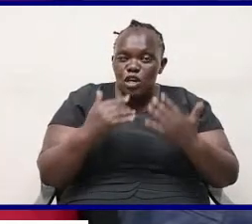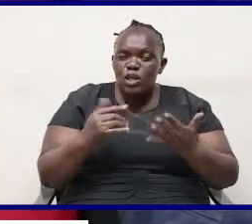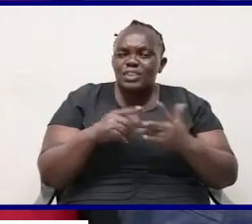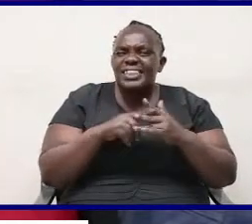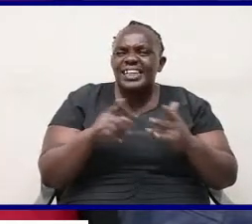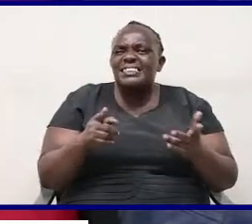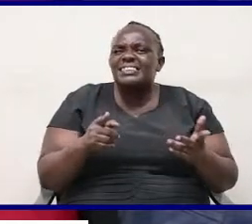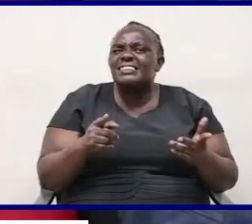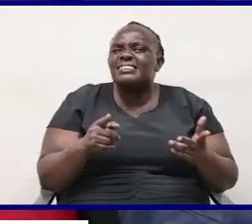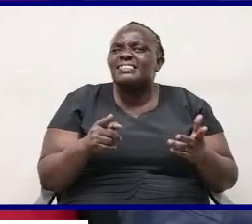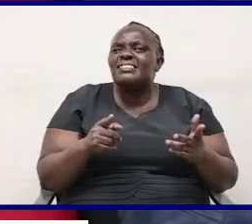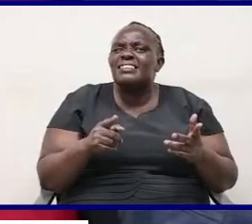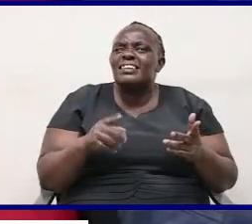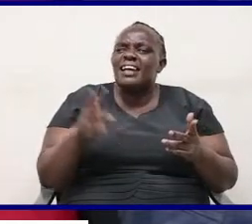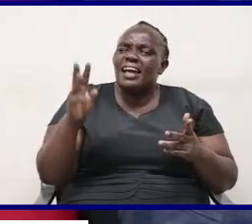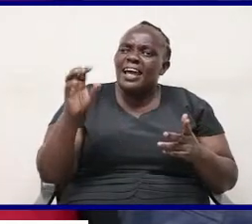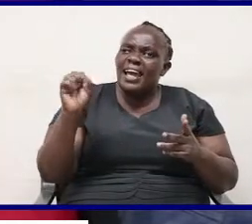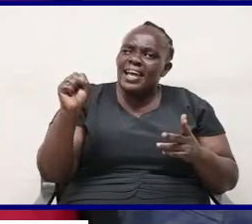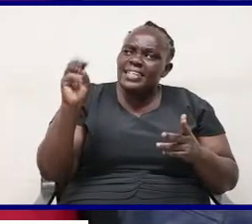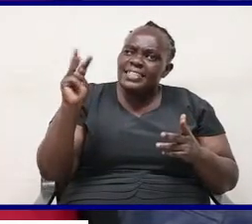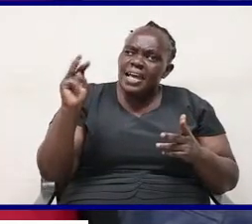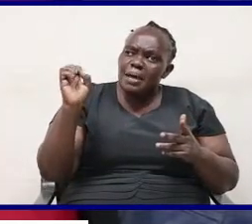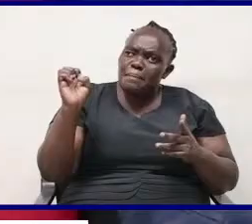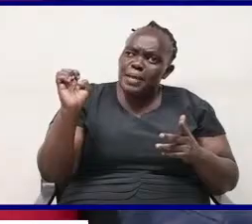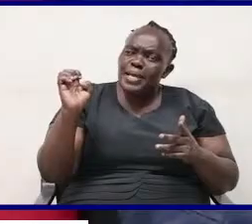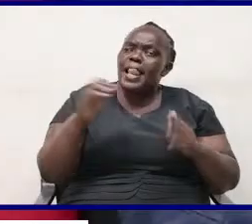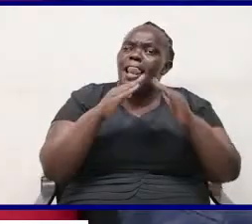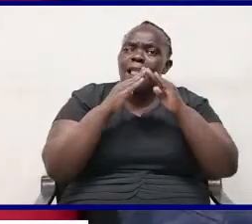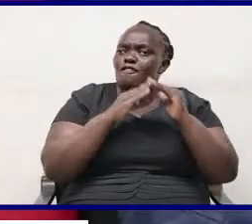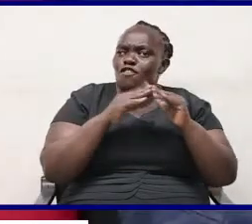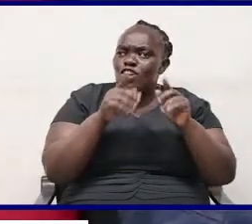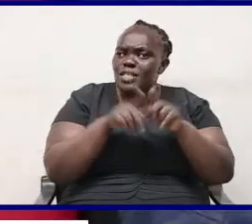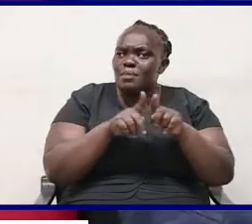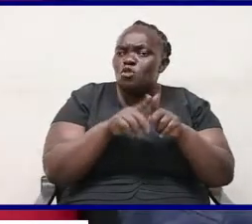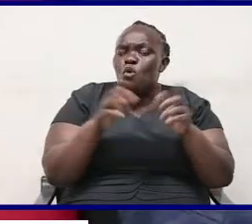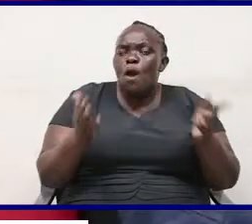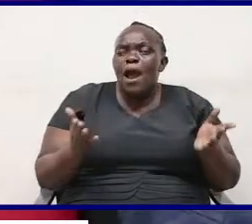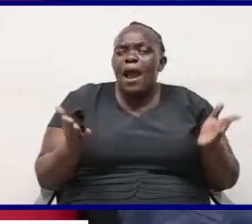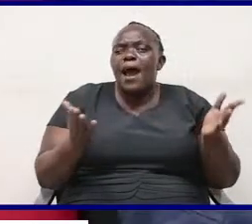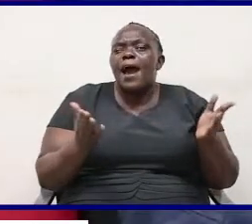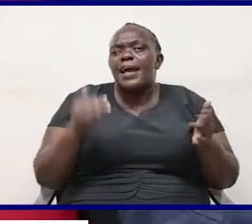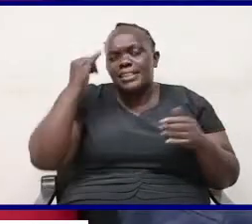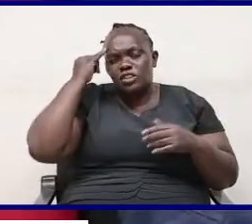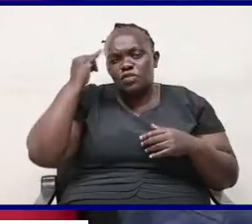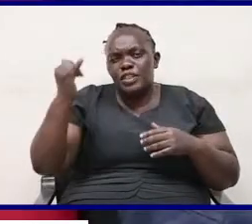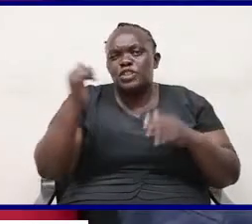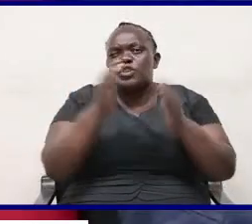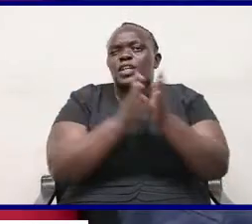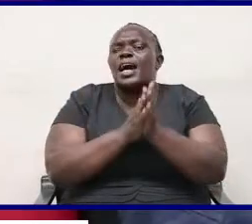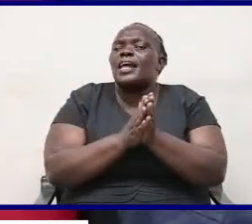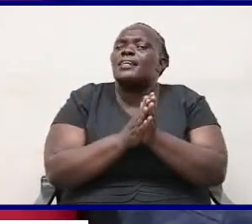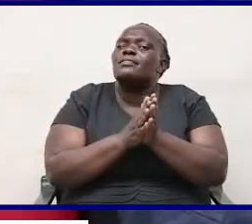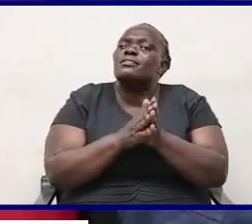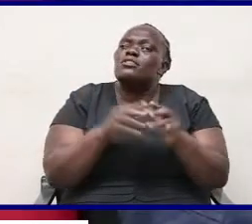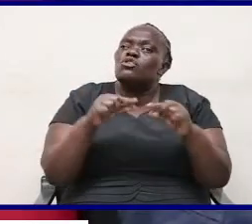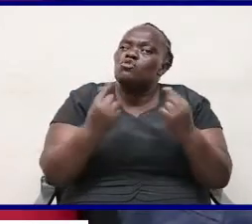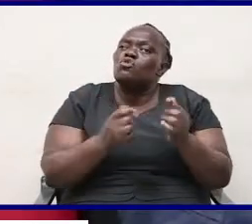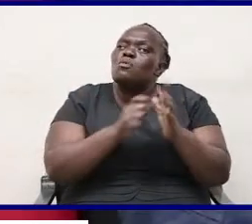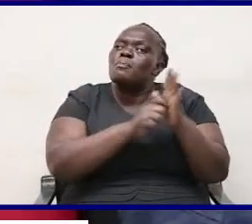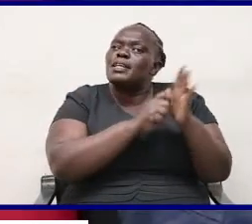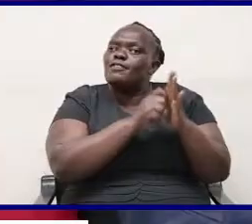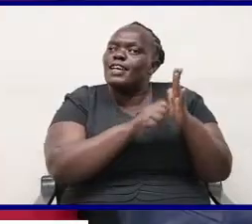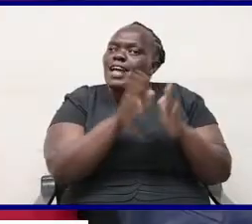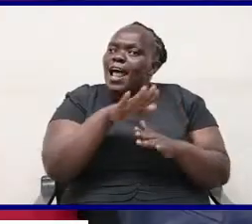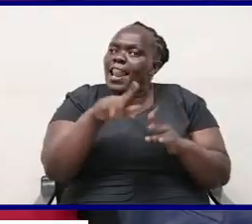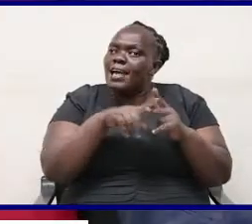started off SME level. So this is actually where innovation and growth in the manufacturing